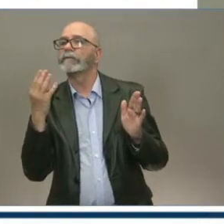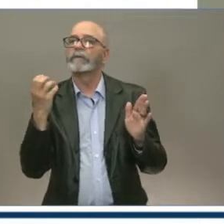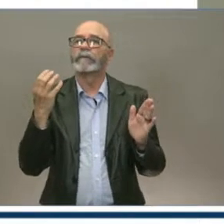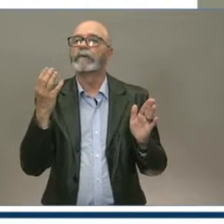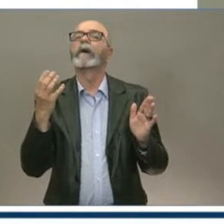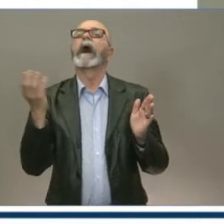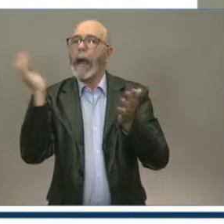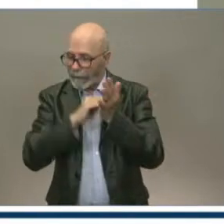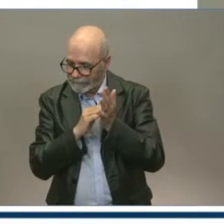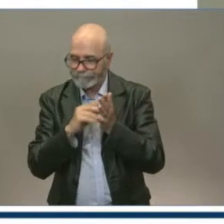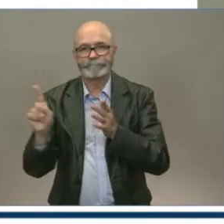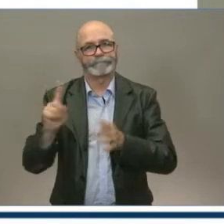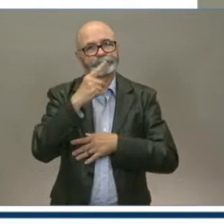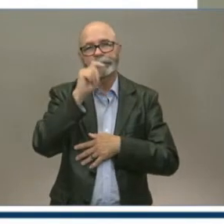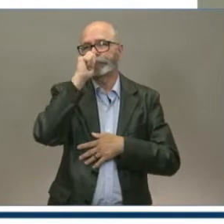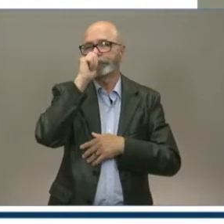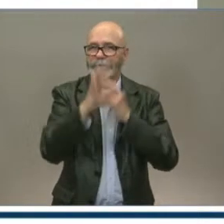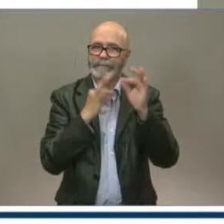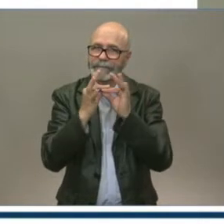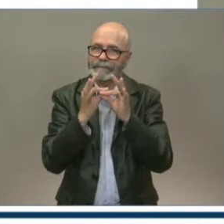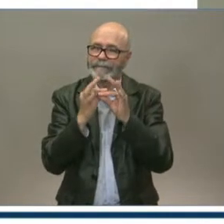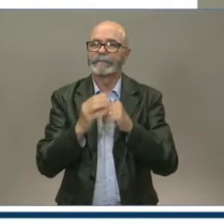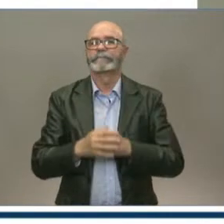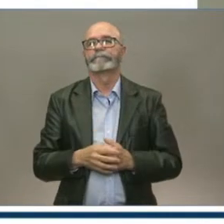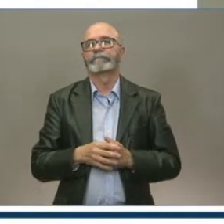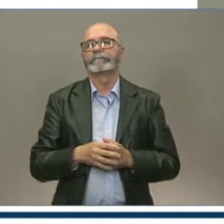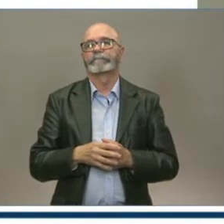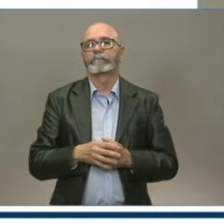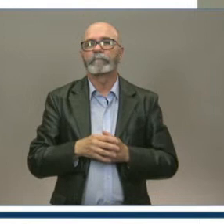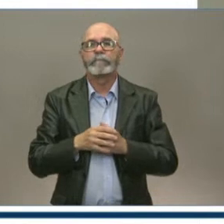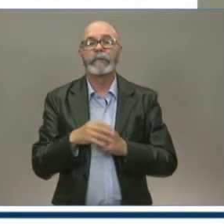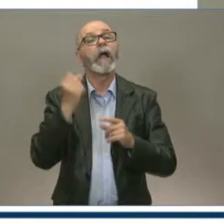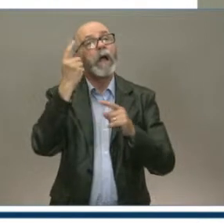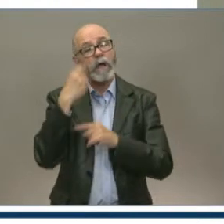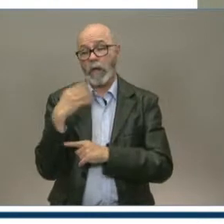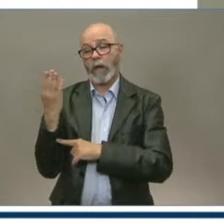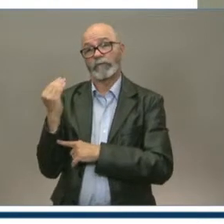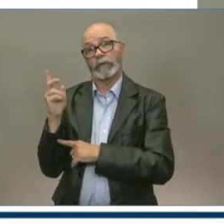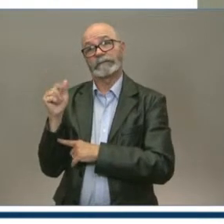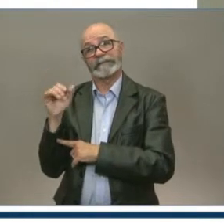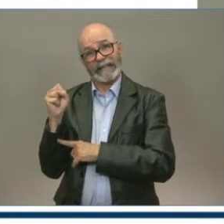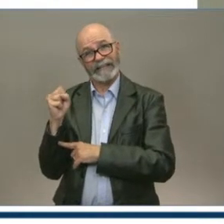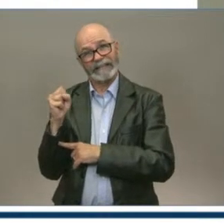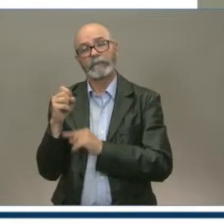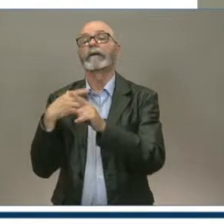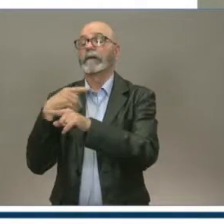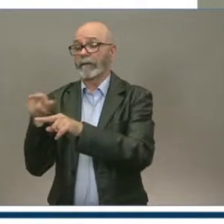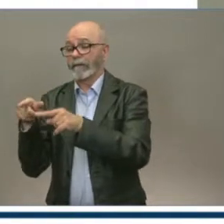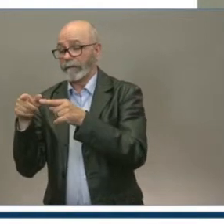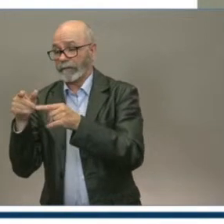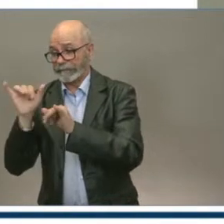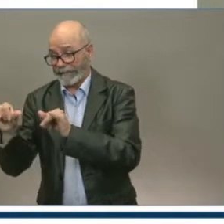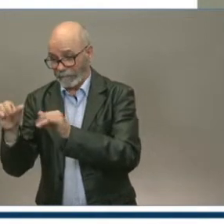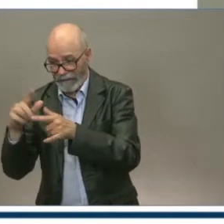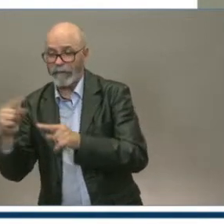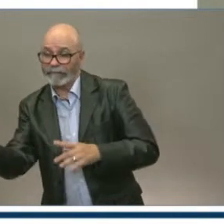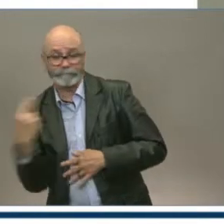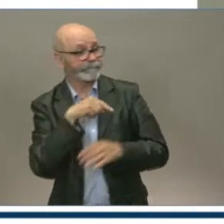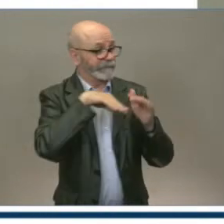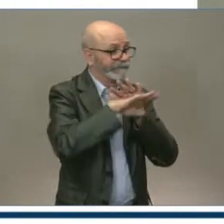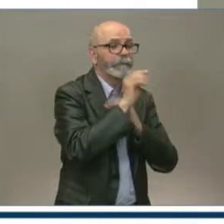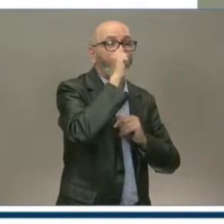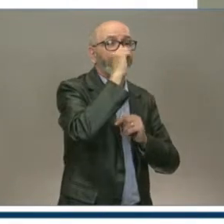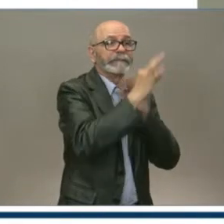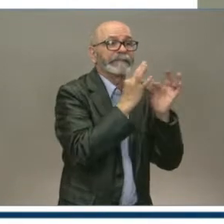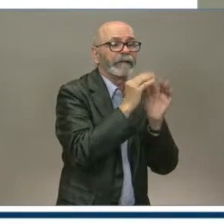in this situation are allowed to leave the quarantine for this testing, and their quarantine does end at the